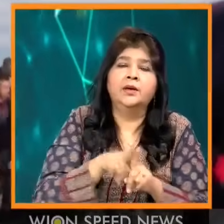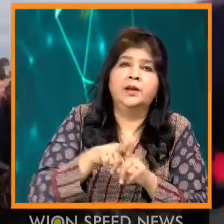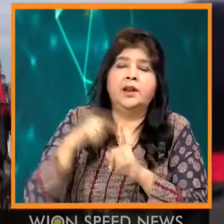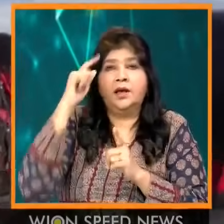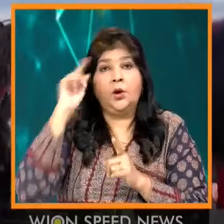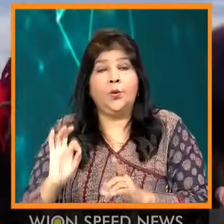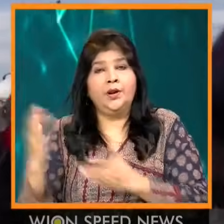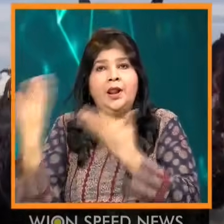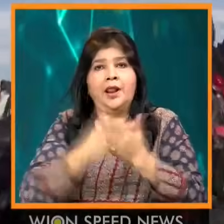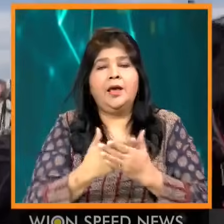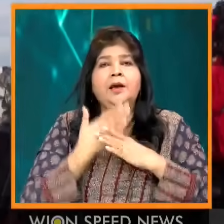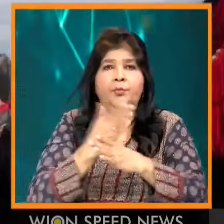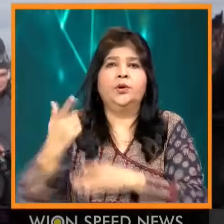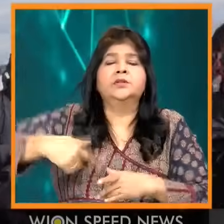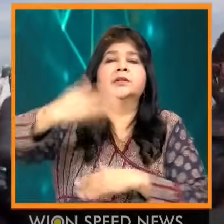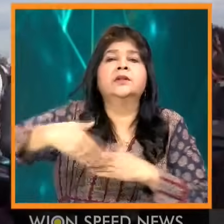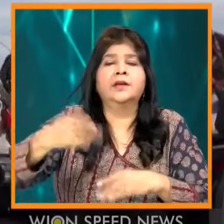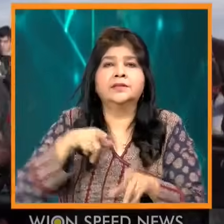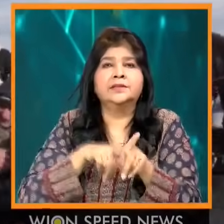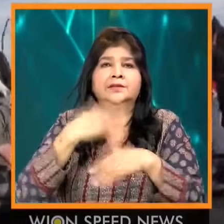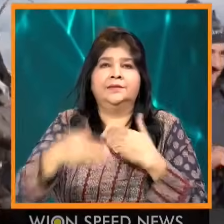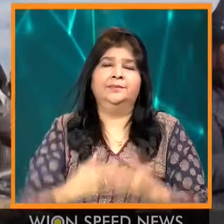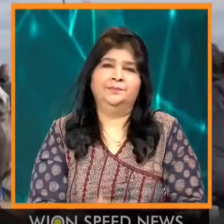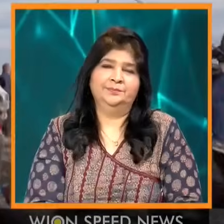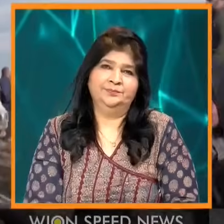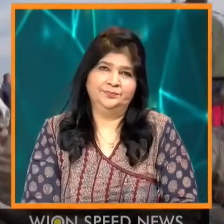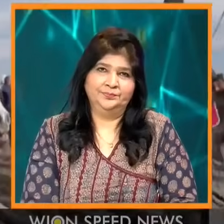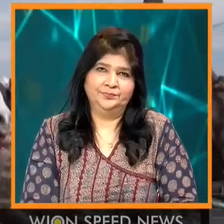bring luck and protection in the coming year.